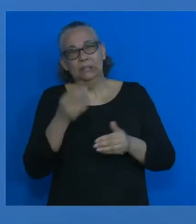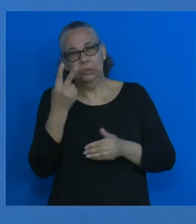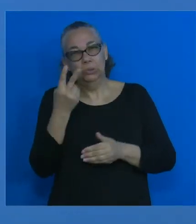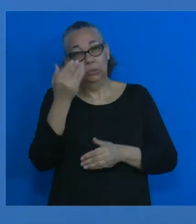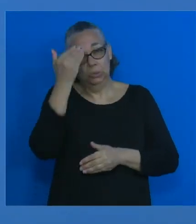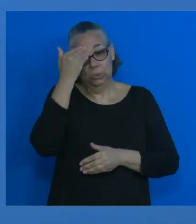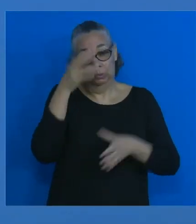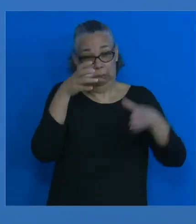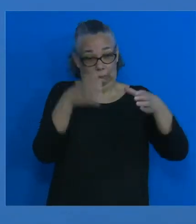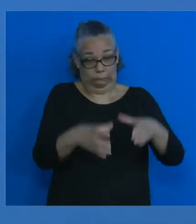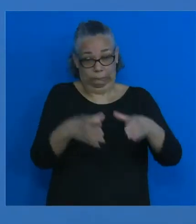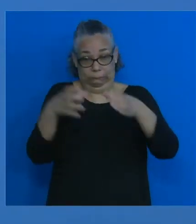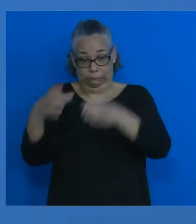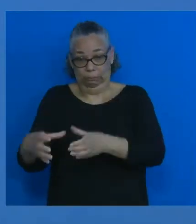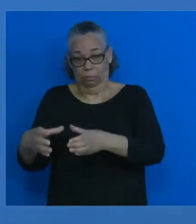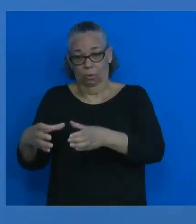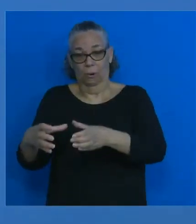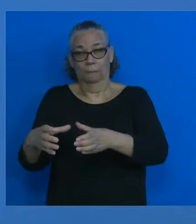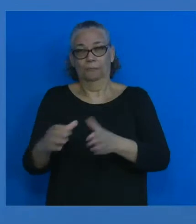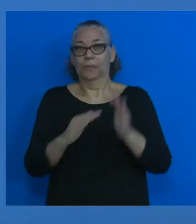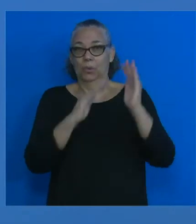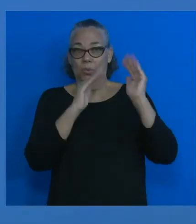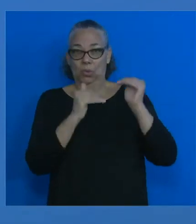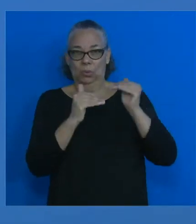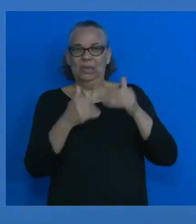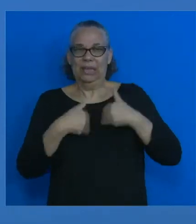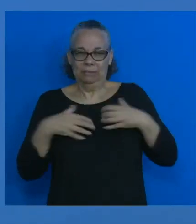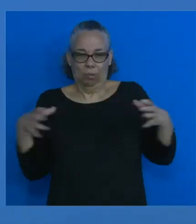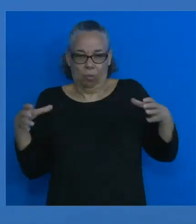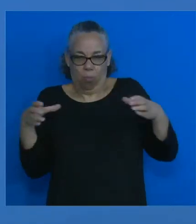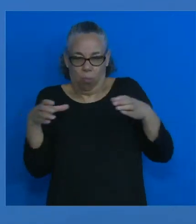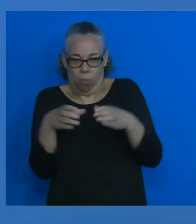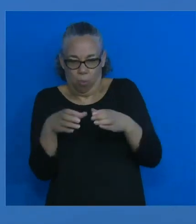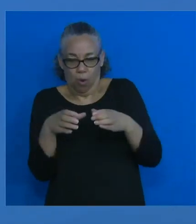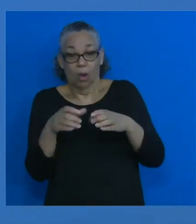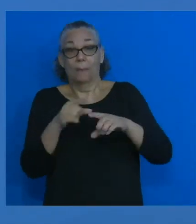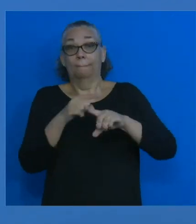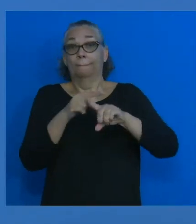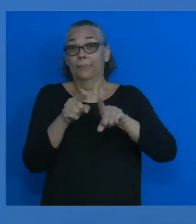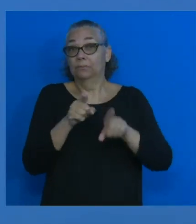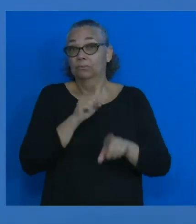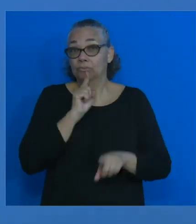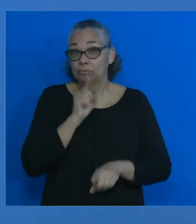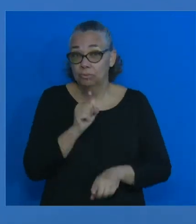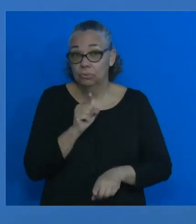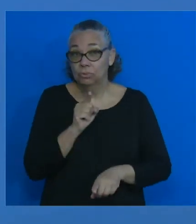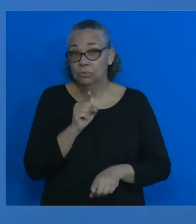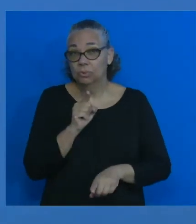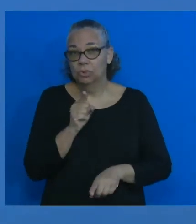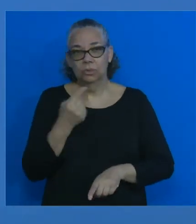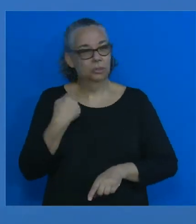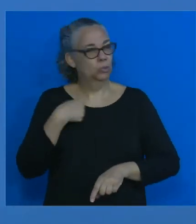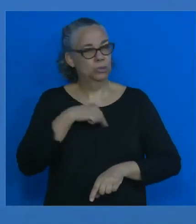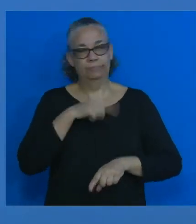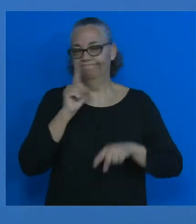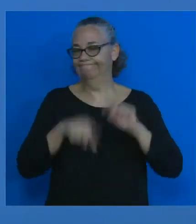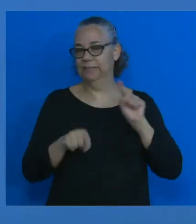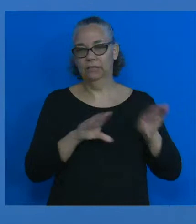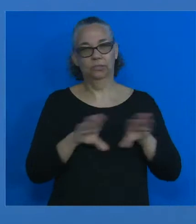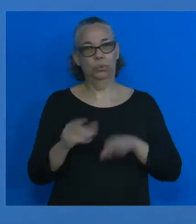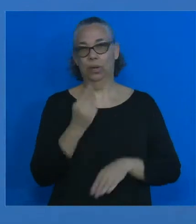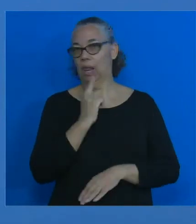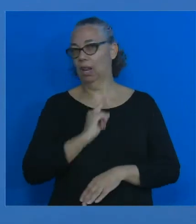clusters. We are hopeful that we have it contained, but the fact is that we cannot do it alone,